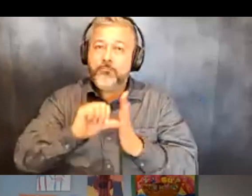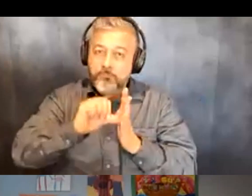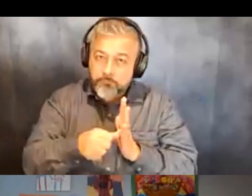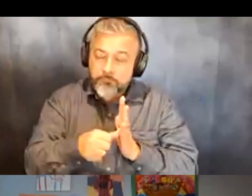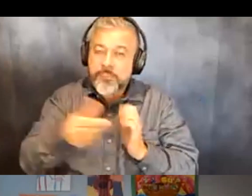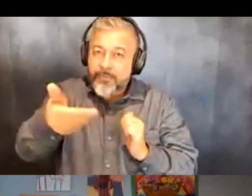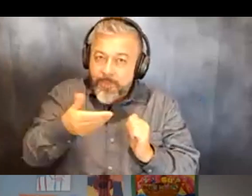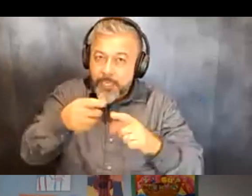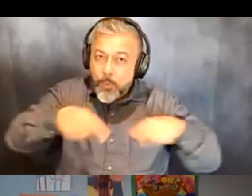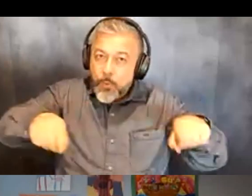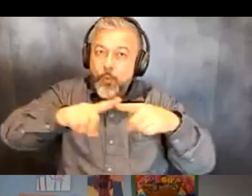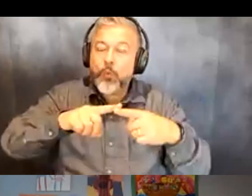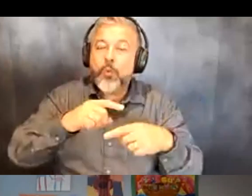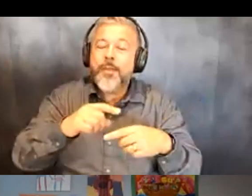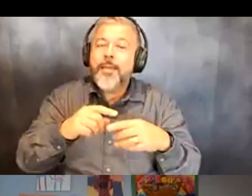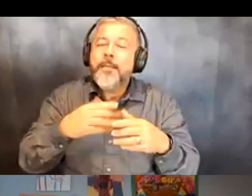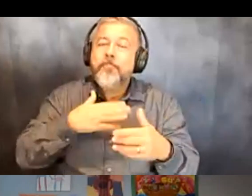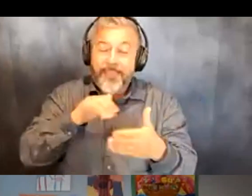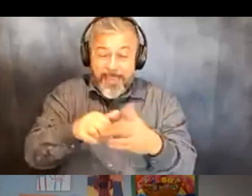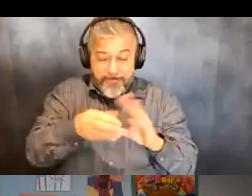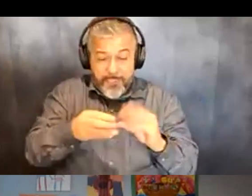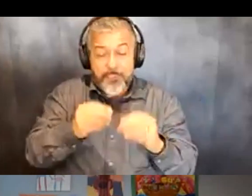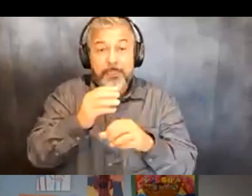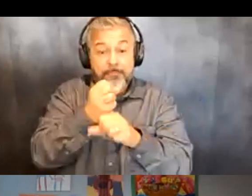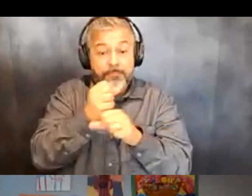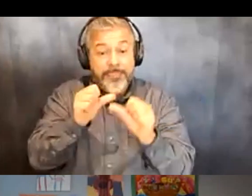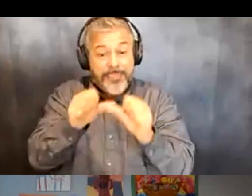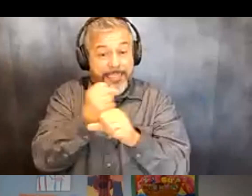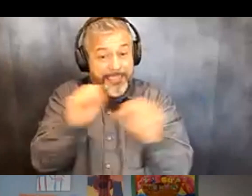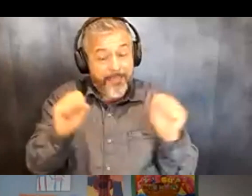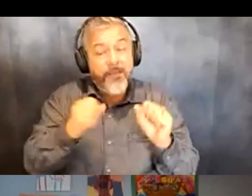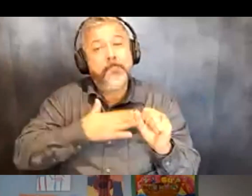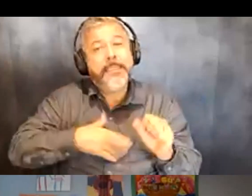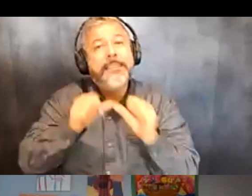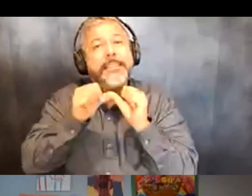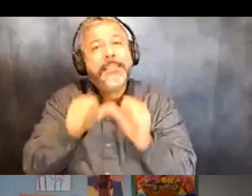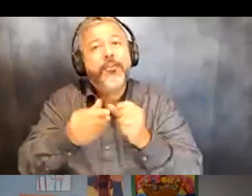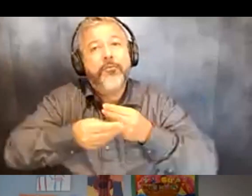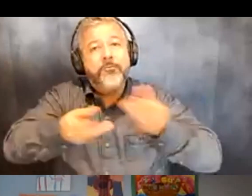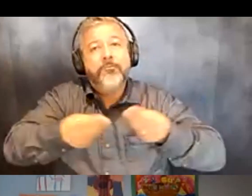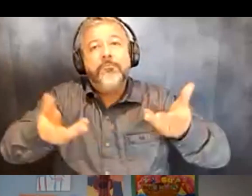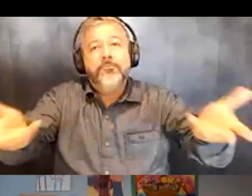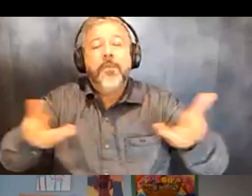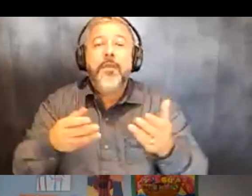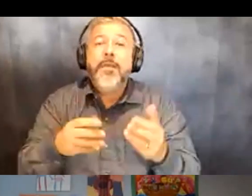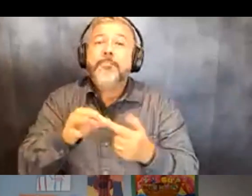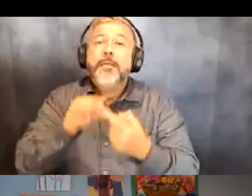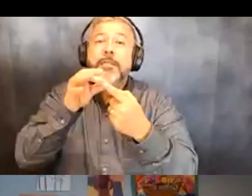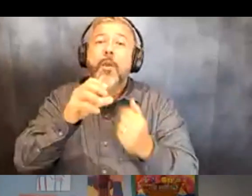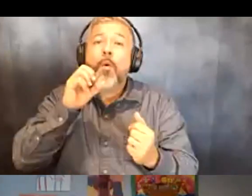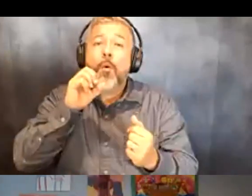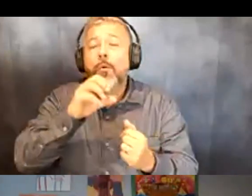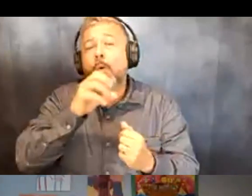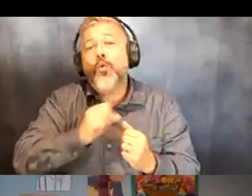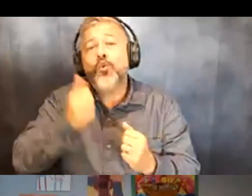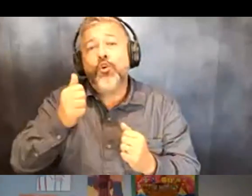sure that we get that message across. I'm worried about older Californians. I'm worried about people with disabilities